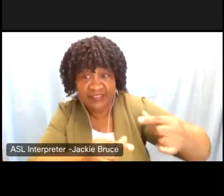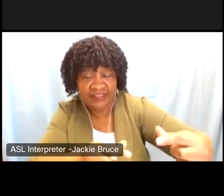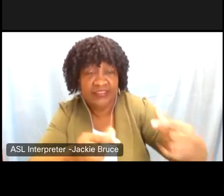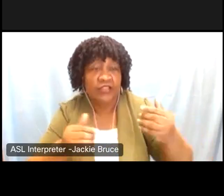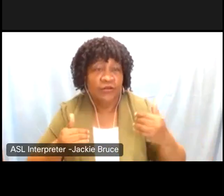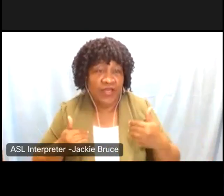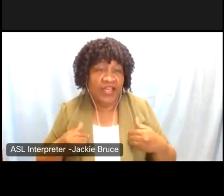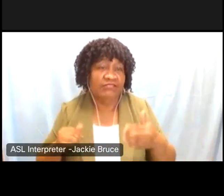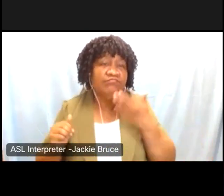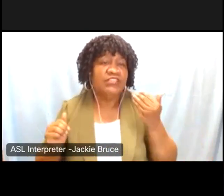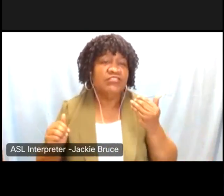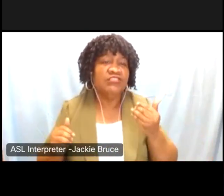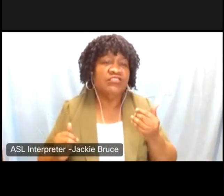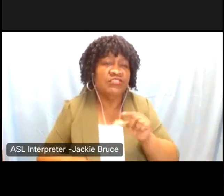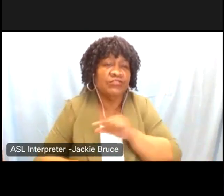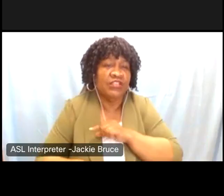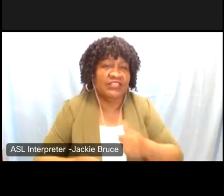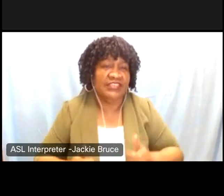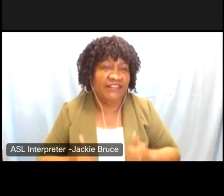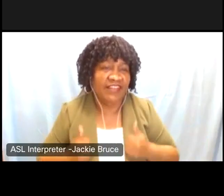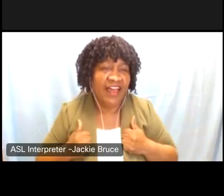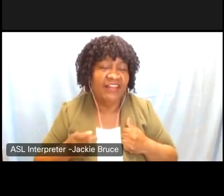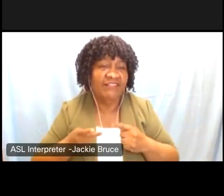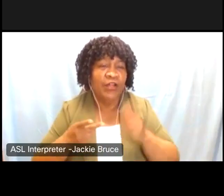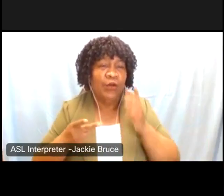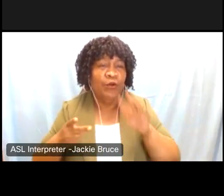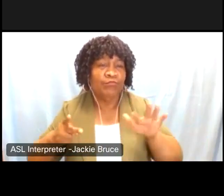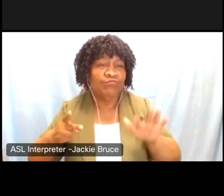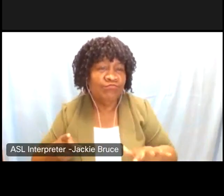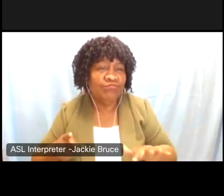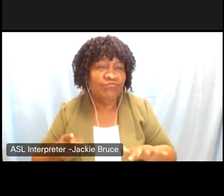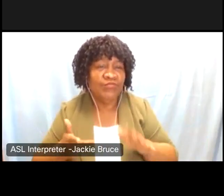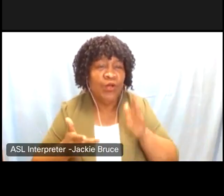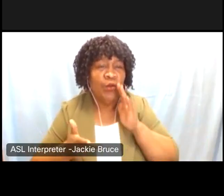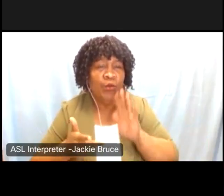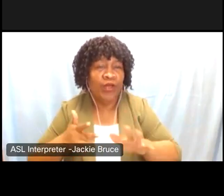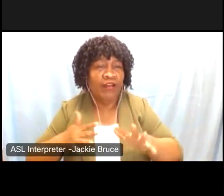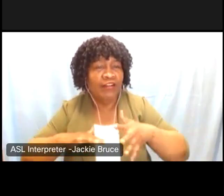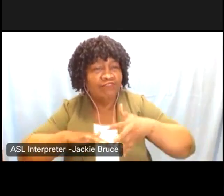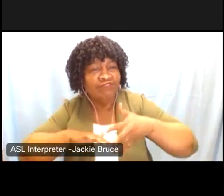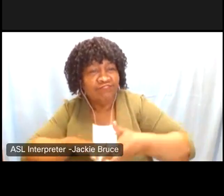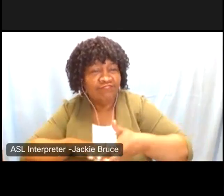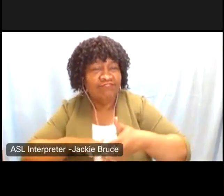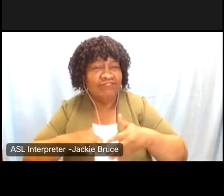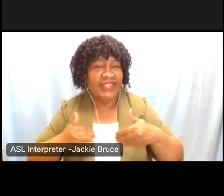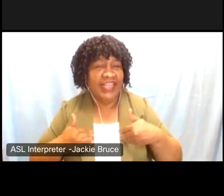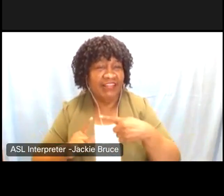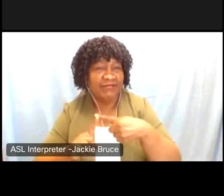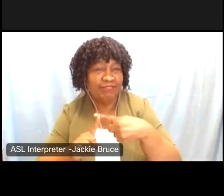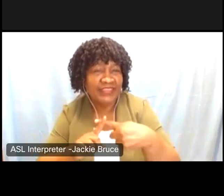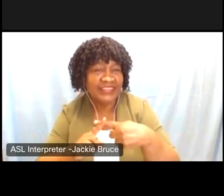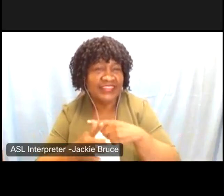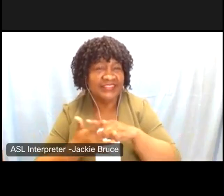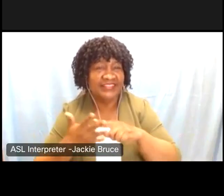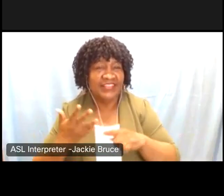greater quality of life, will be more grounded, will be more rooted in positivity, will be able